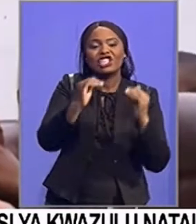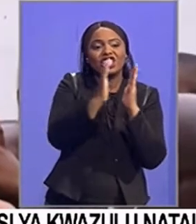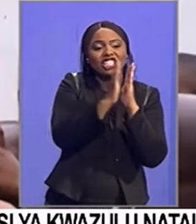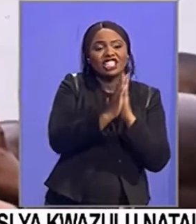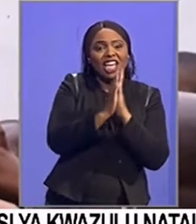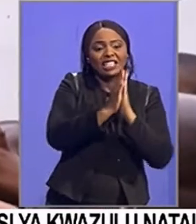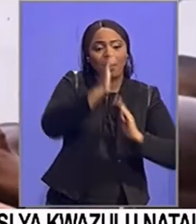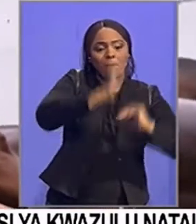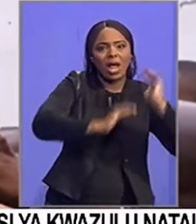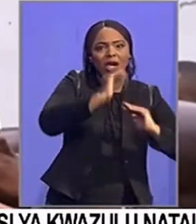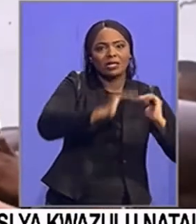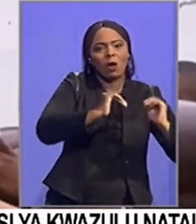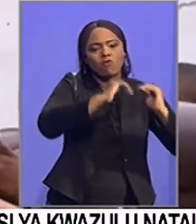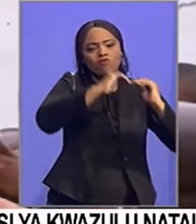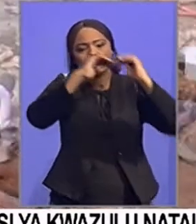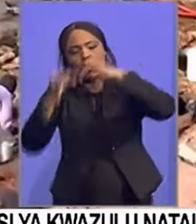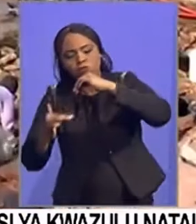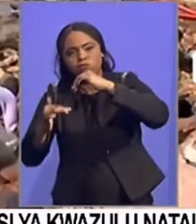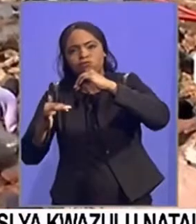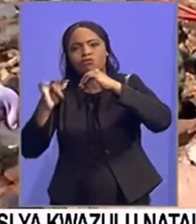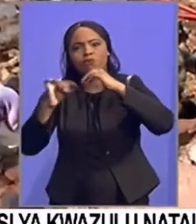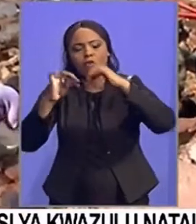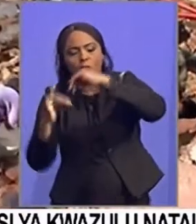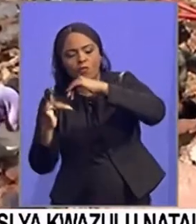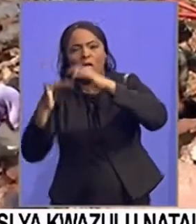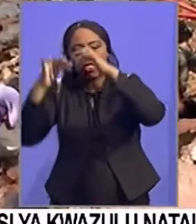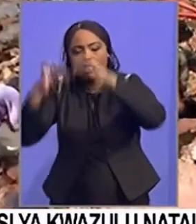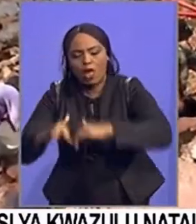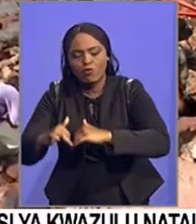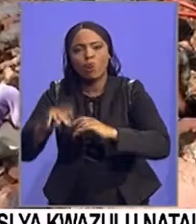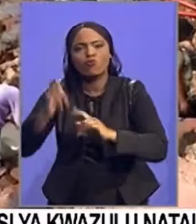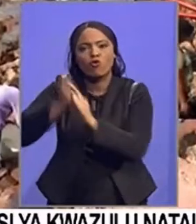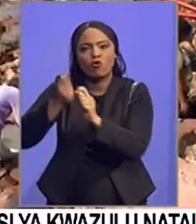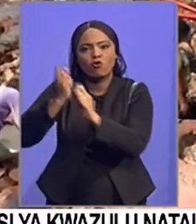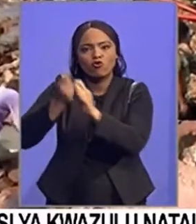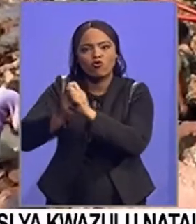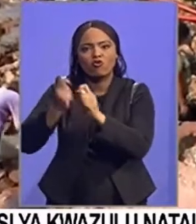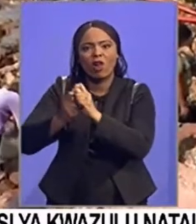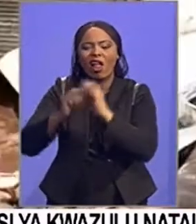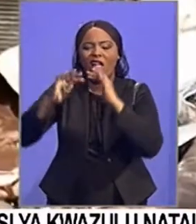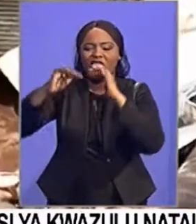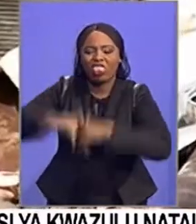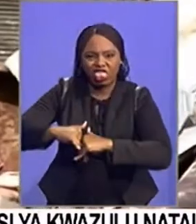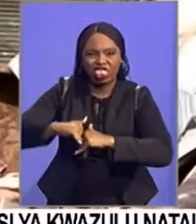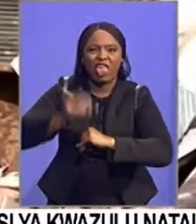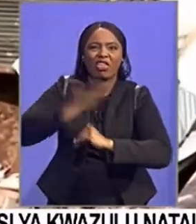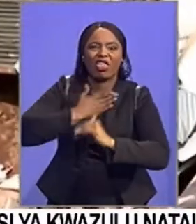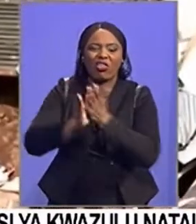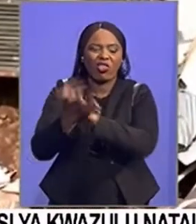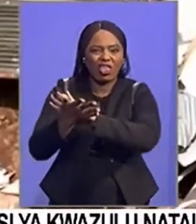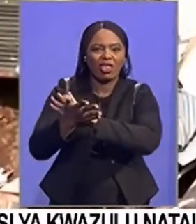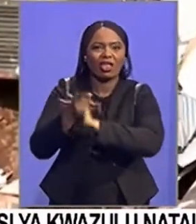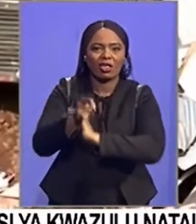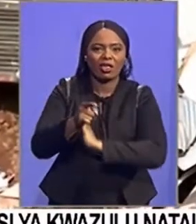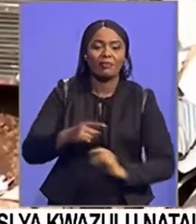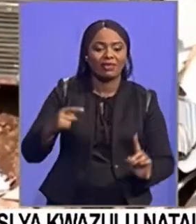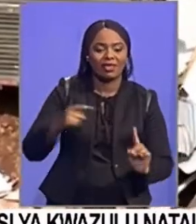wela mokhukhu wa habo bona. Ha buisana le baahi ba wa 22 Clement ka bophirima ba